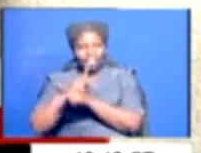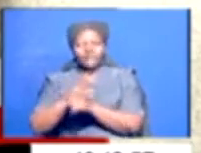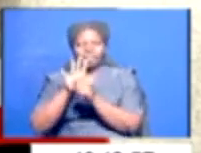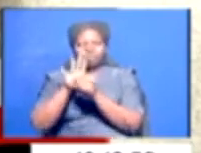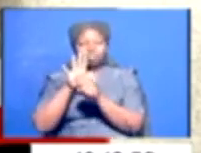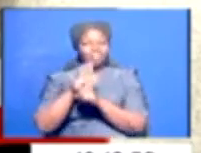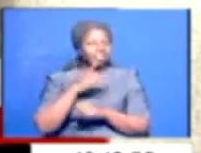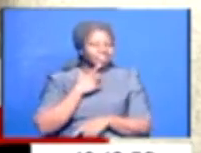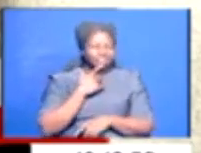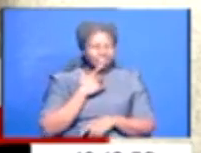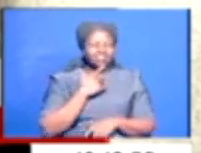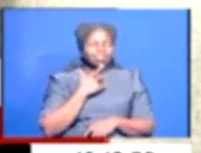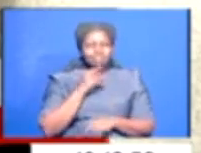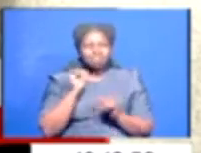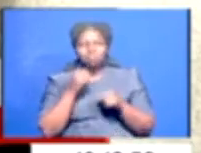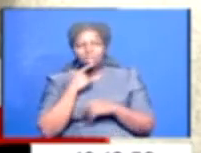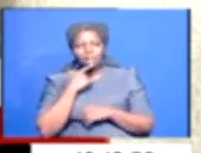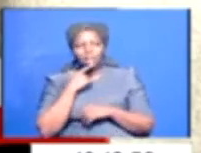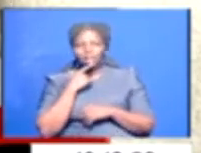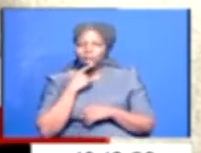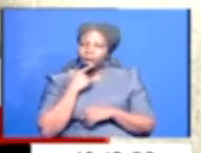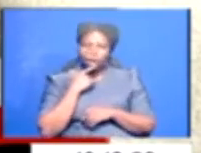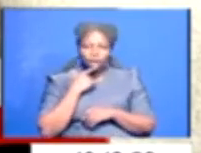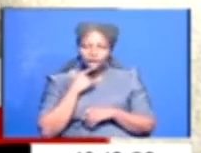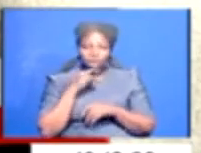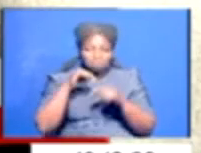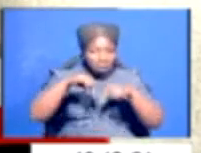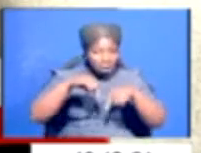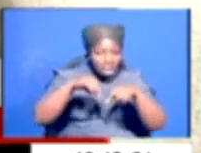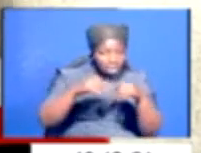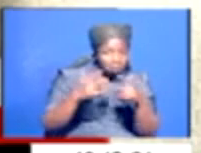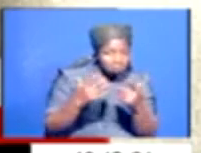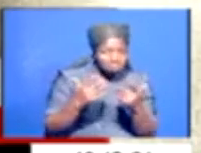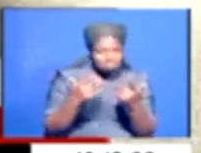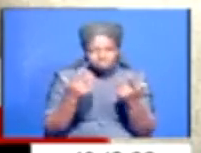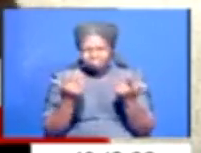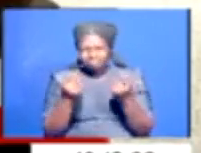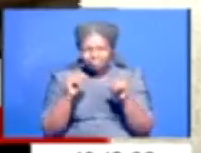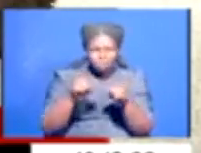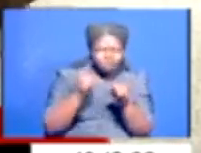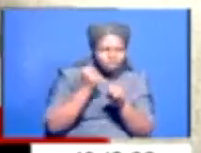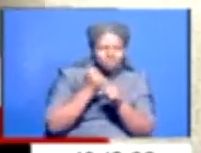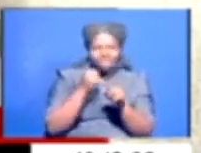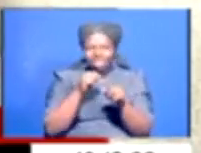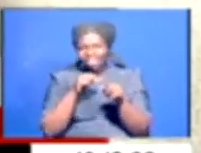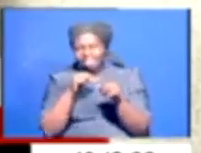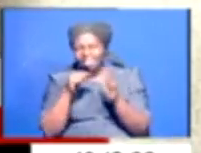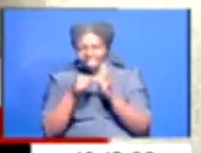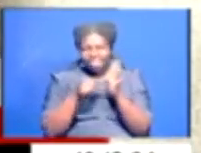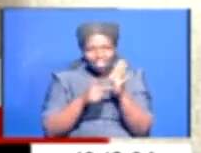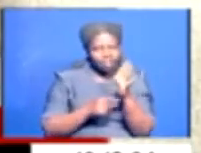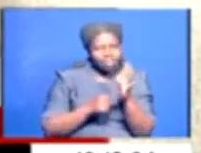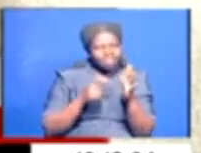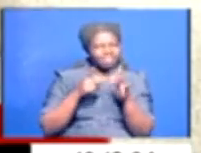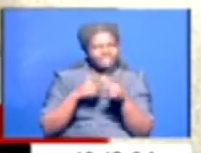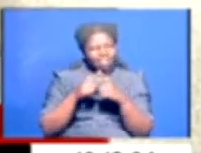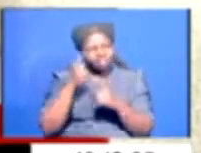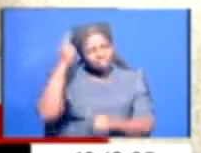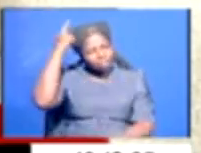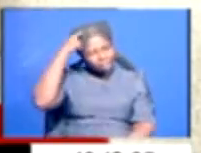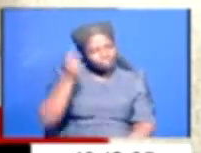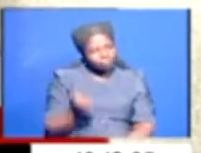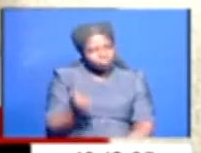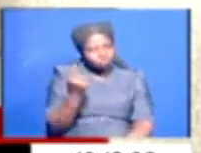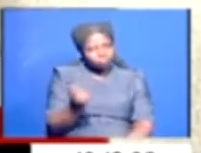ay, kama leo naweza piga false start. Mm-hmm. Kuna fitu zingine unafaa, inakukujia kwa akili. Like